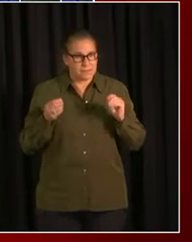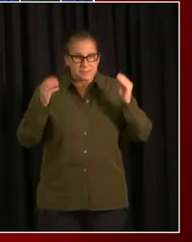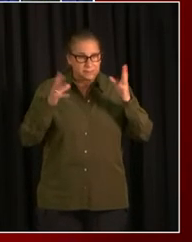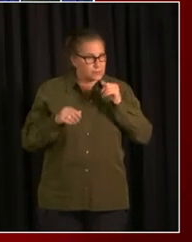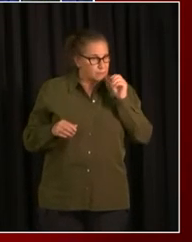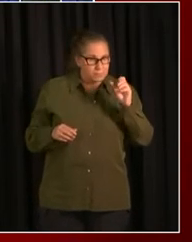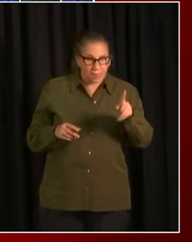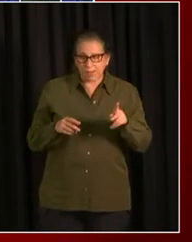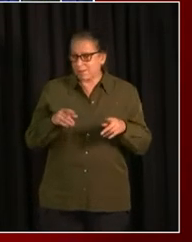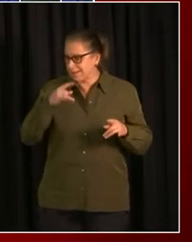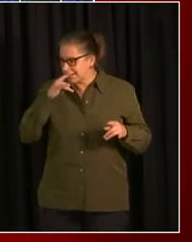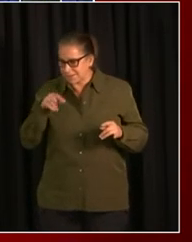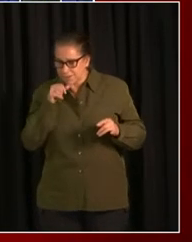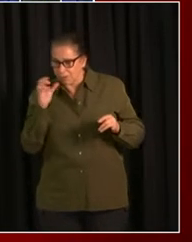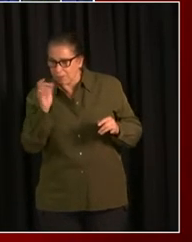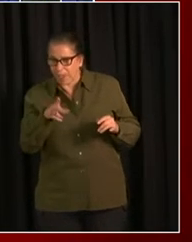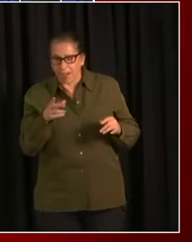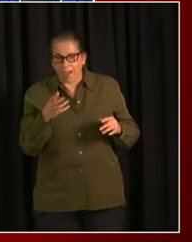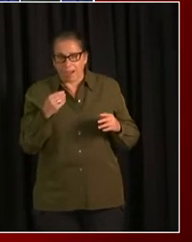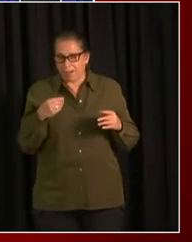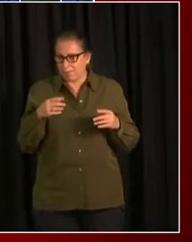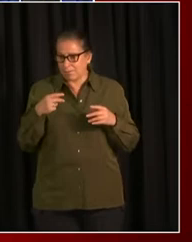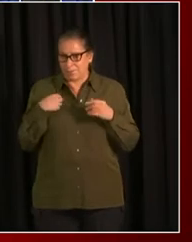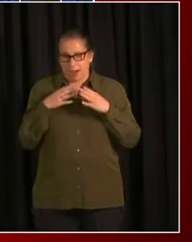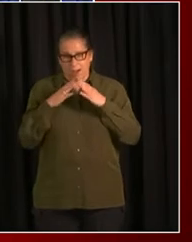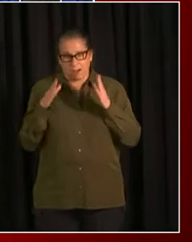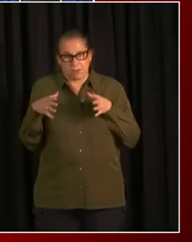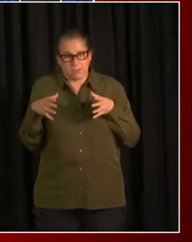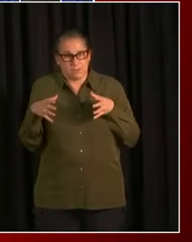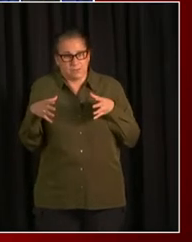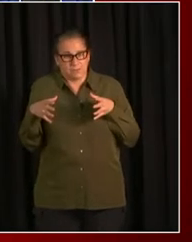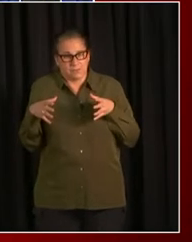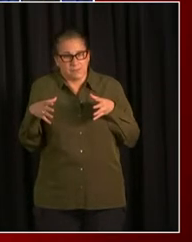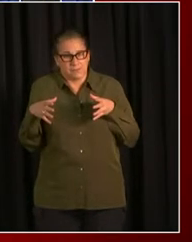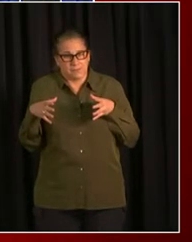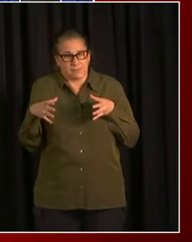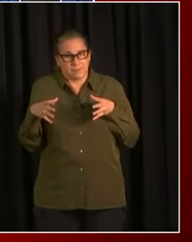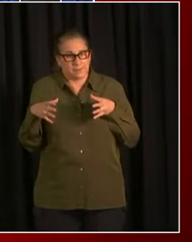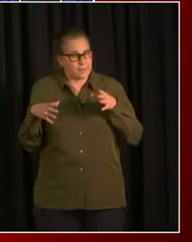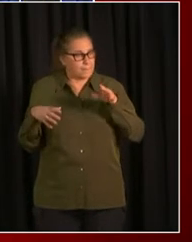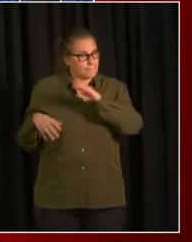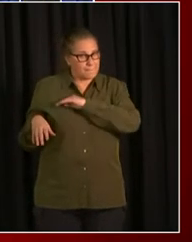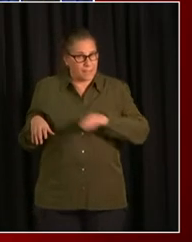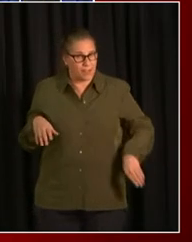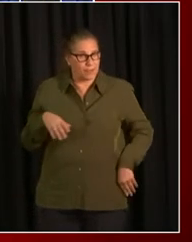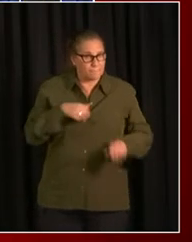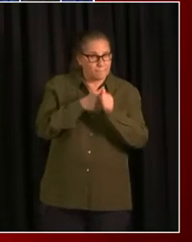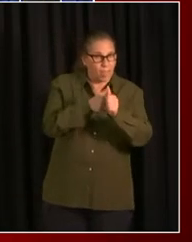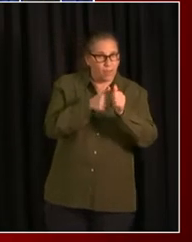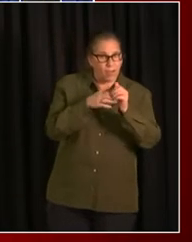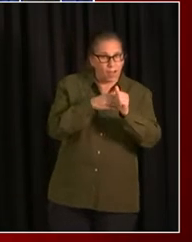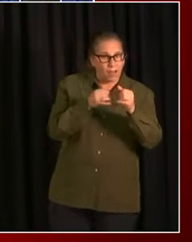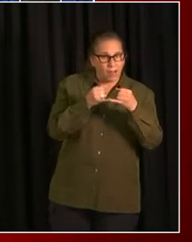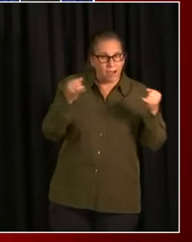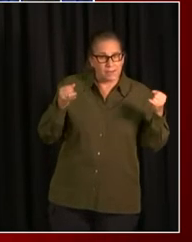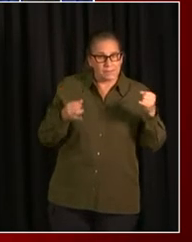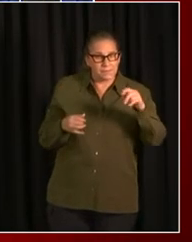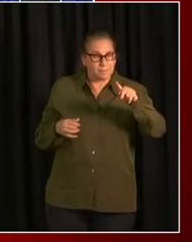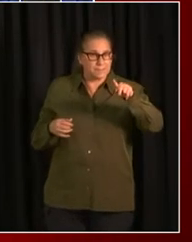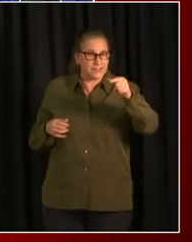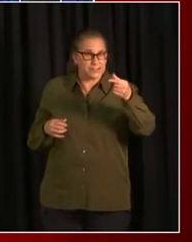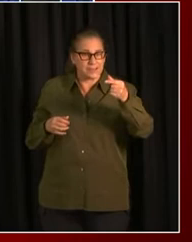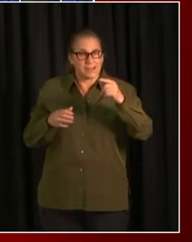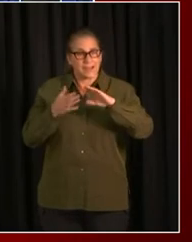back. And if the mayor decides to follow the lead of Prince George's County